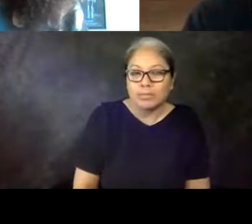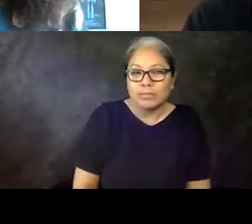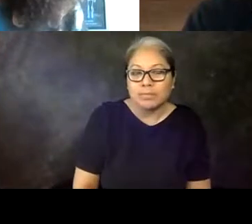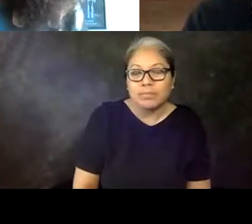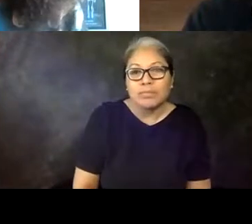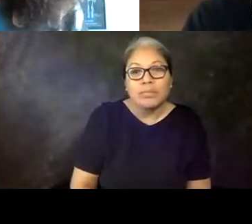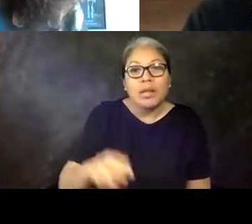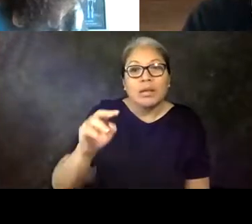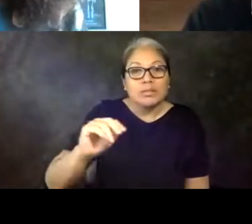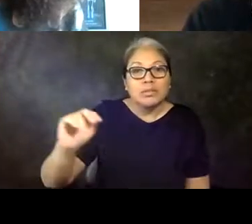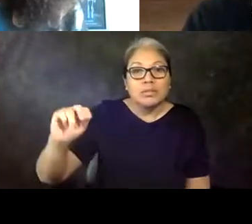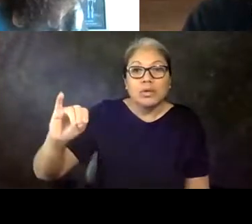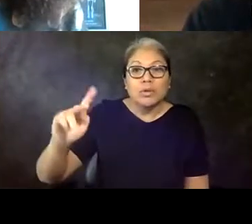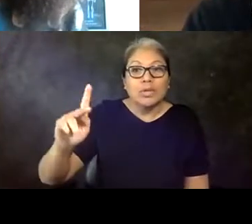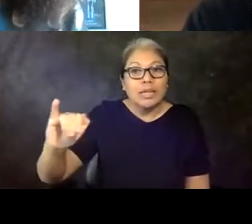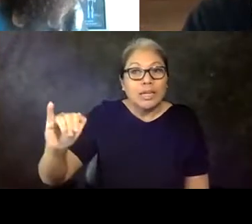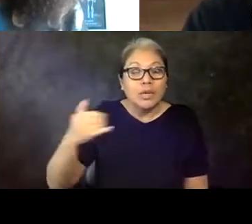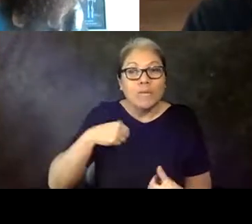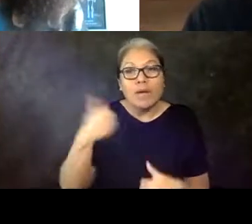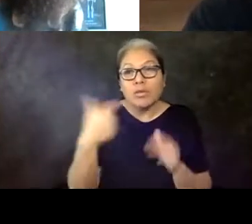you have other examples you'd like to share?